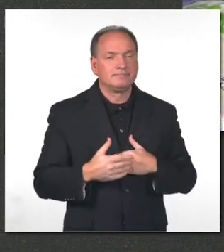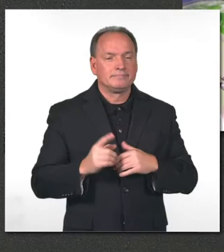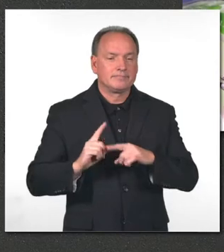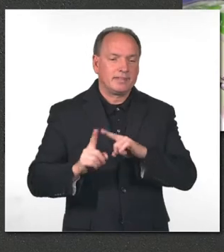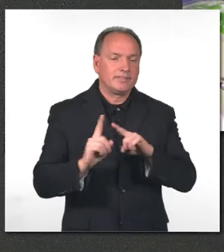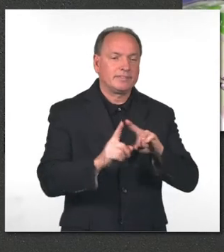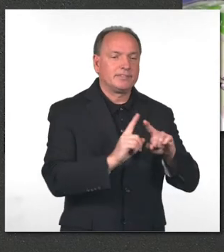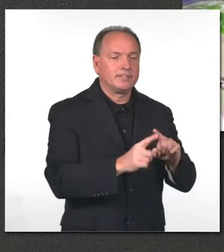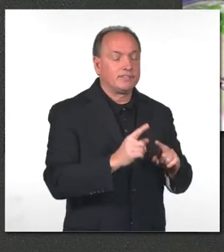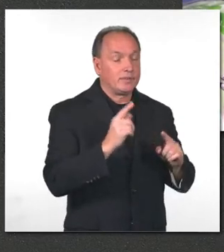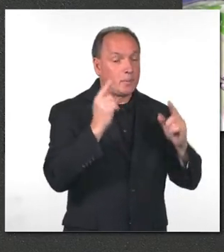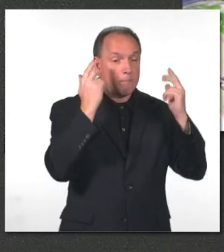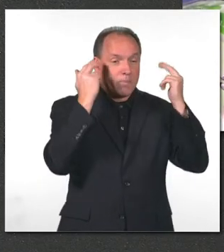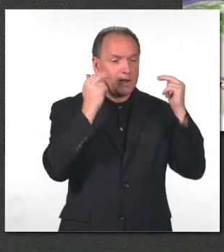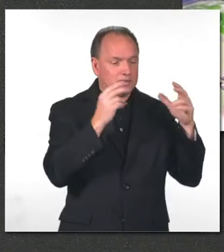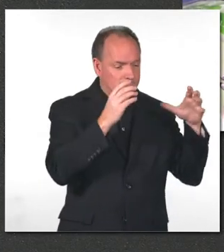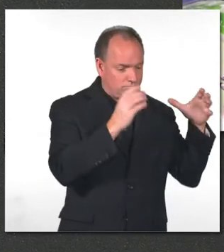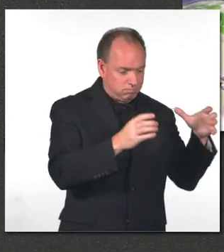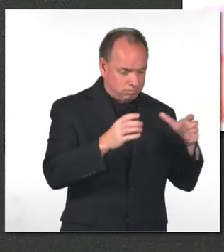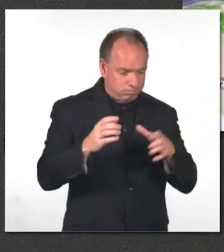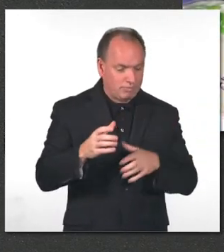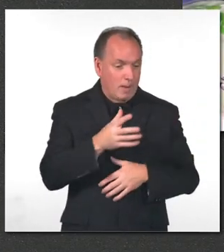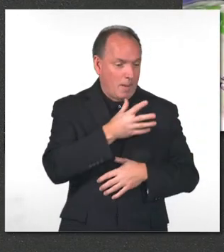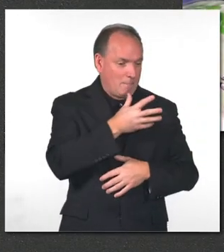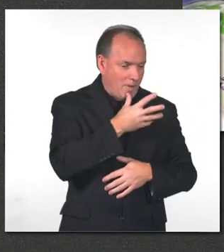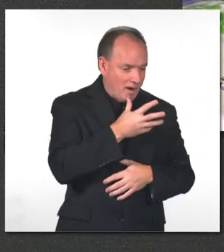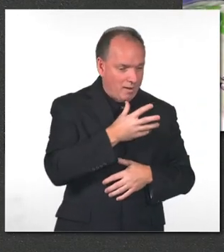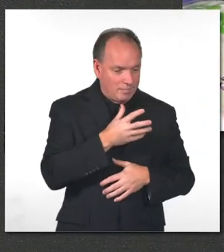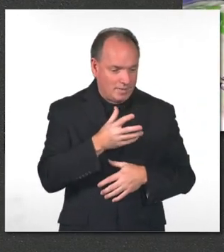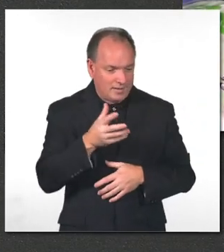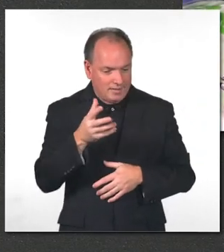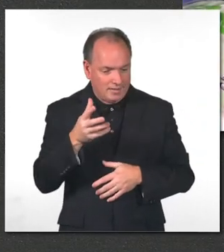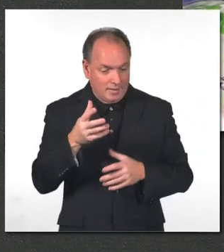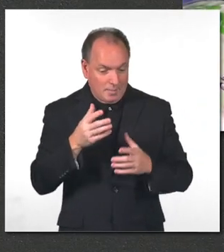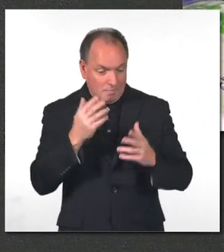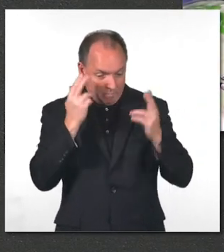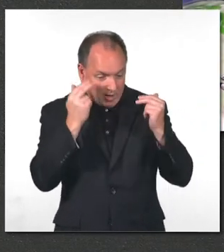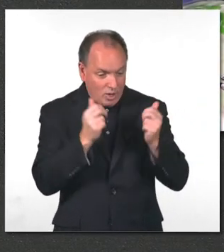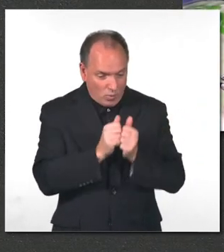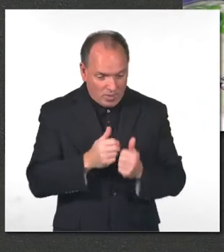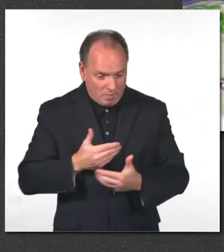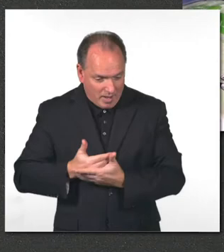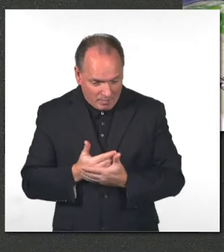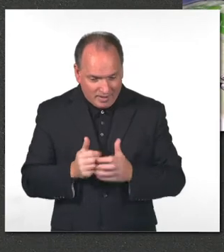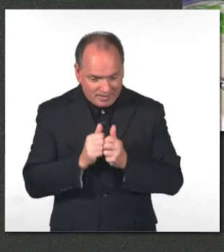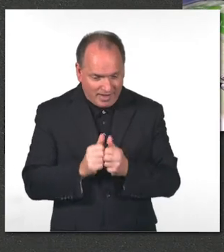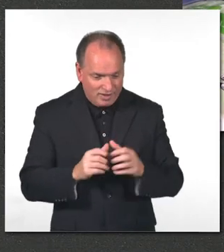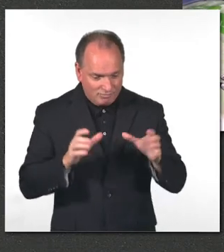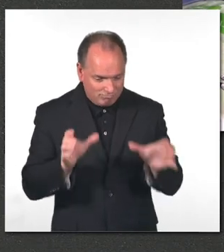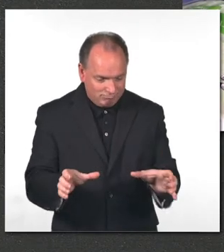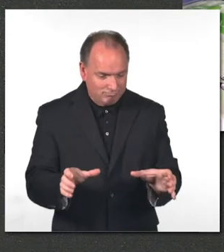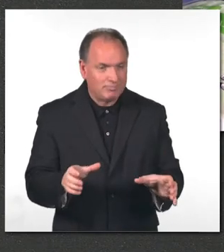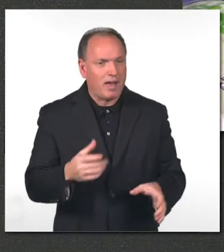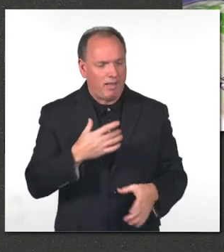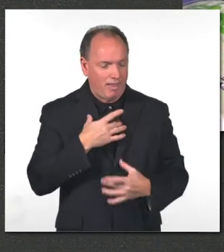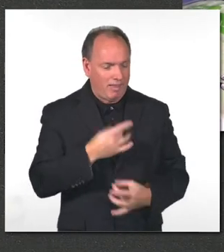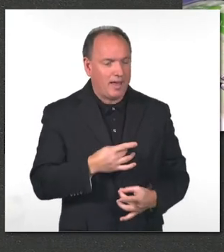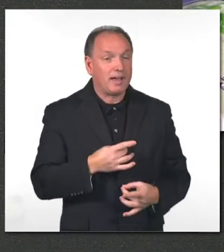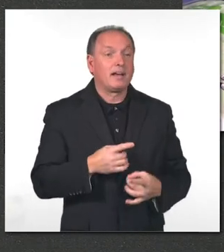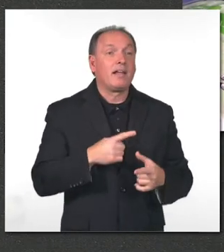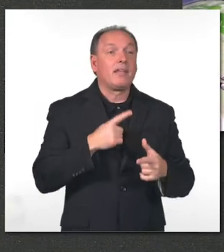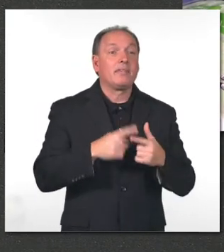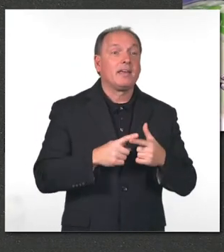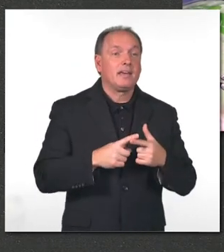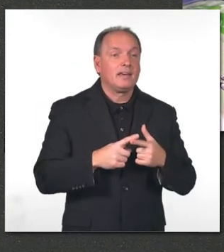Oh, look at this. I have a mom bunny sitting right here. Look at this. A mom and a baby together. And